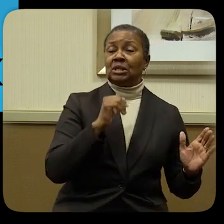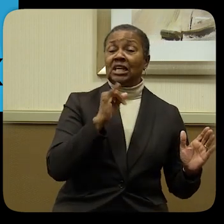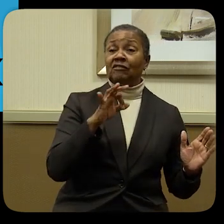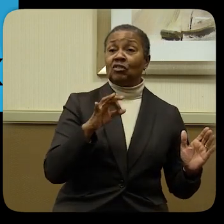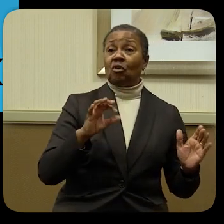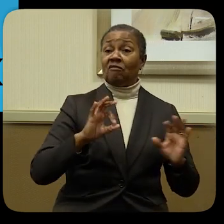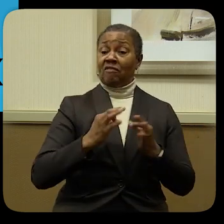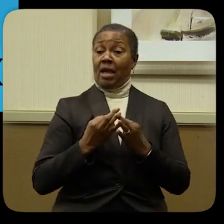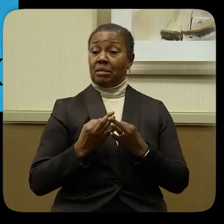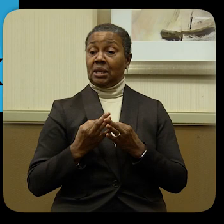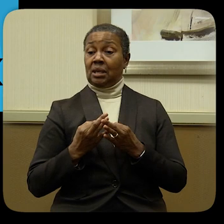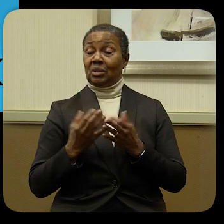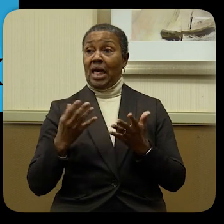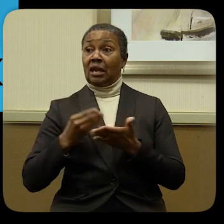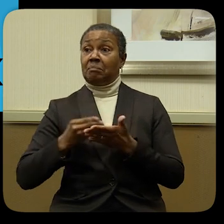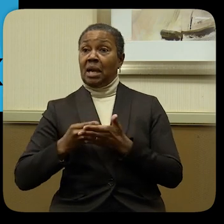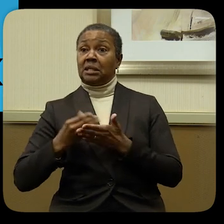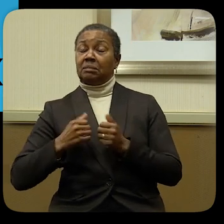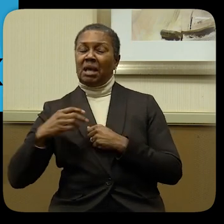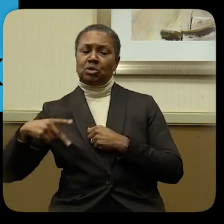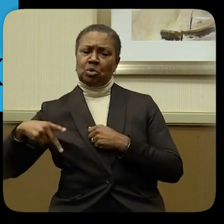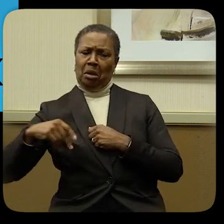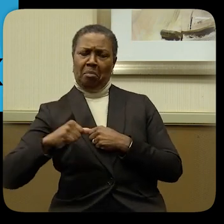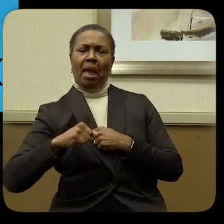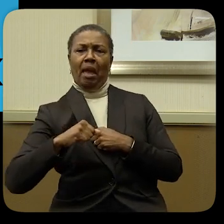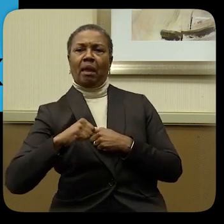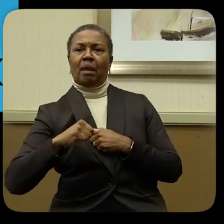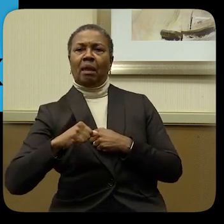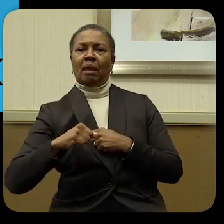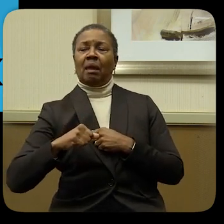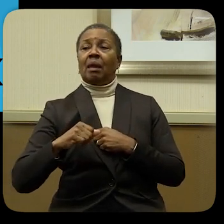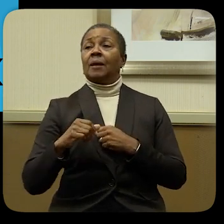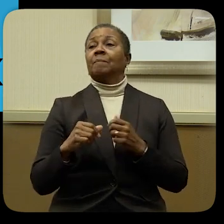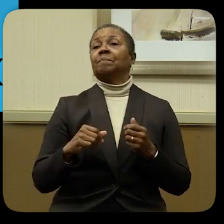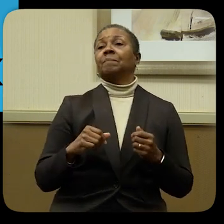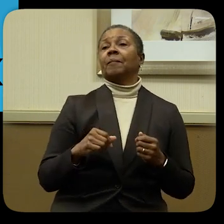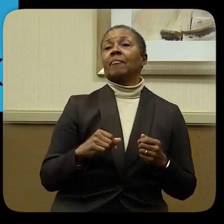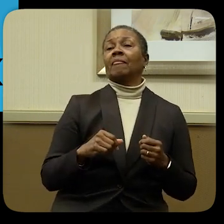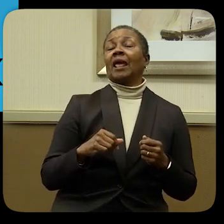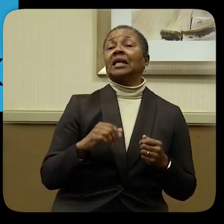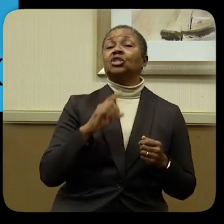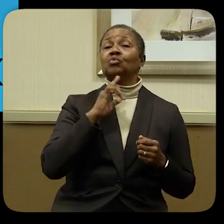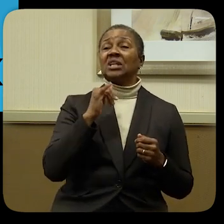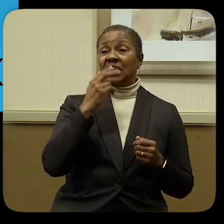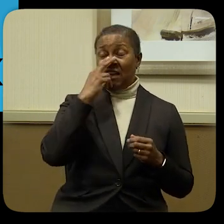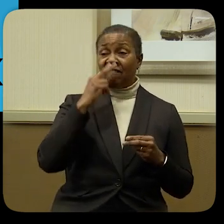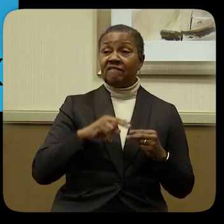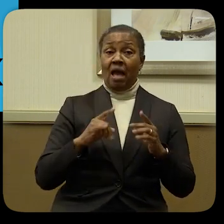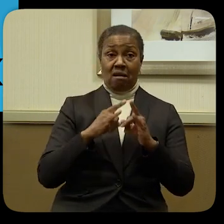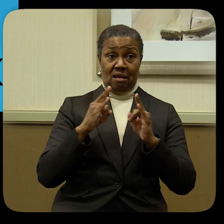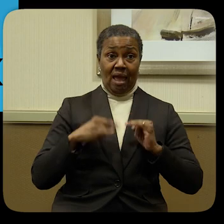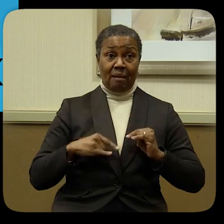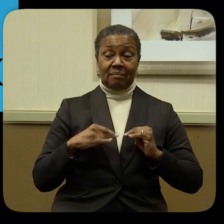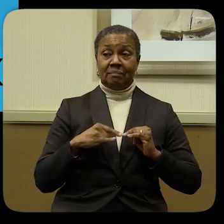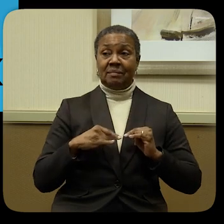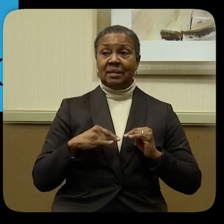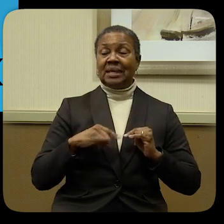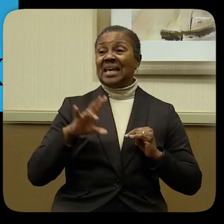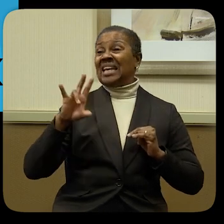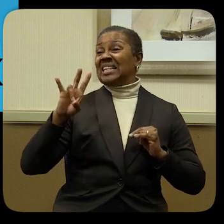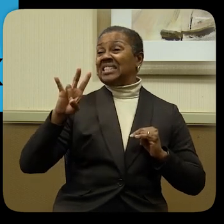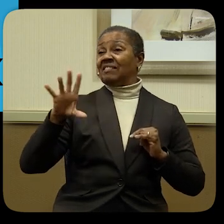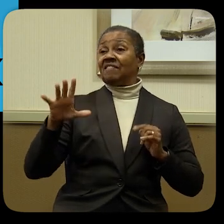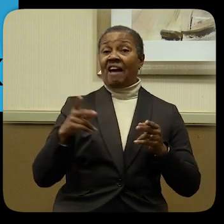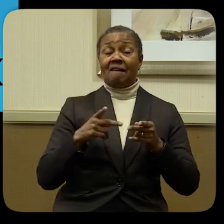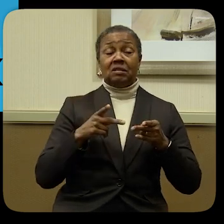a family with a lot of money, sometimes you kick in a little bit more for other kids. But it's a really fun camp. There's 75